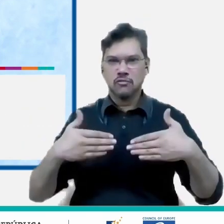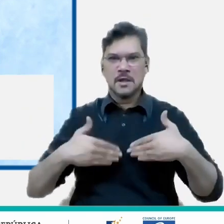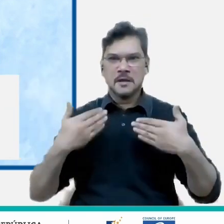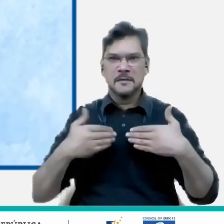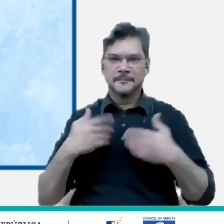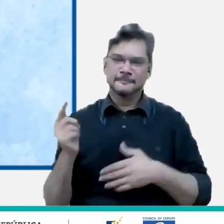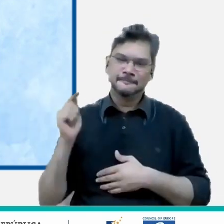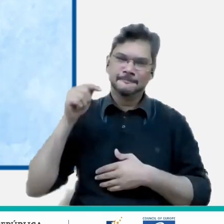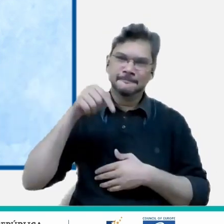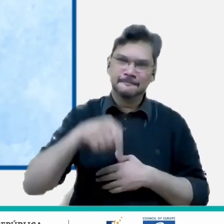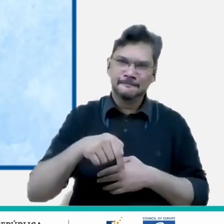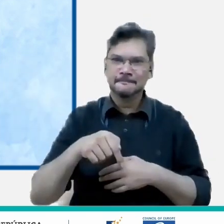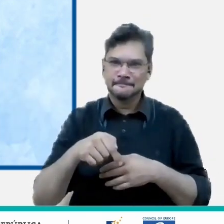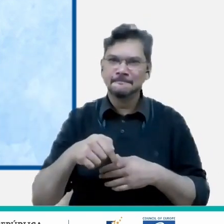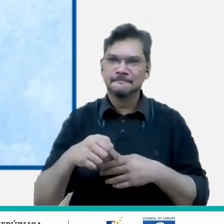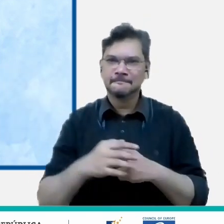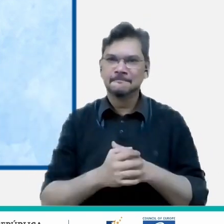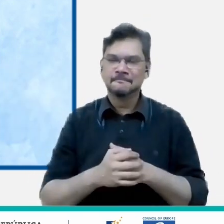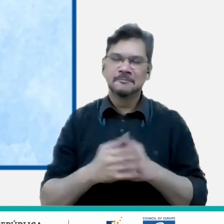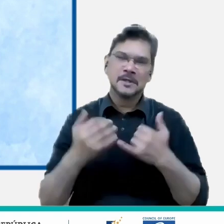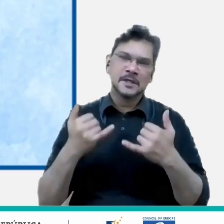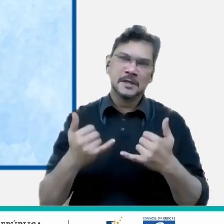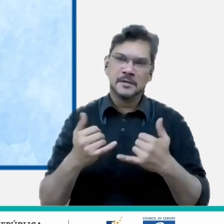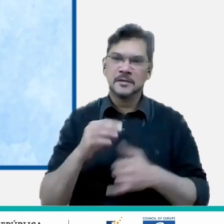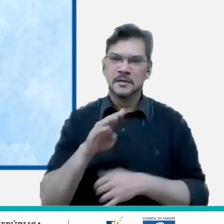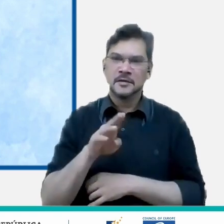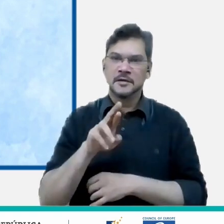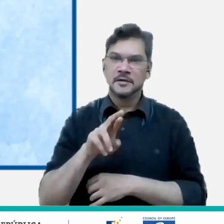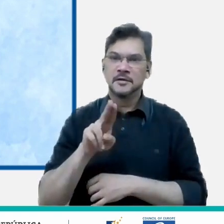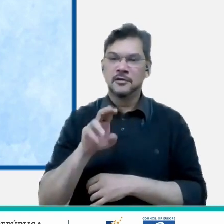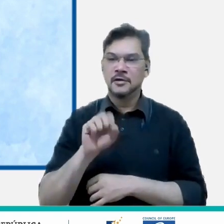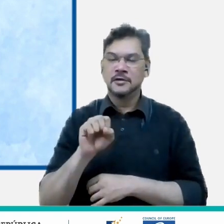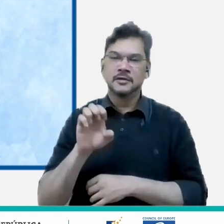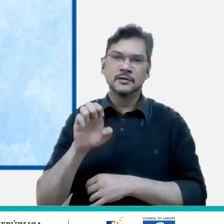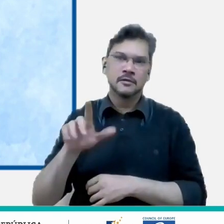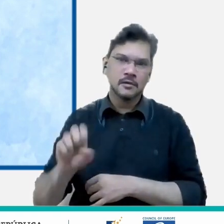So cold greetings from Brussels to warm Portugal and to our dear hosts.